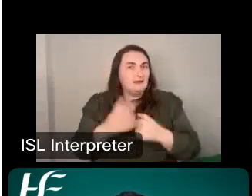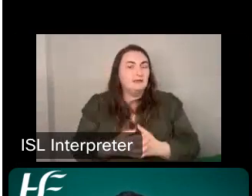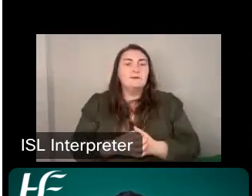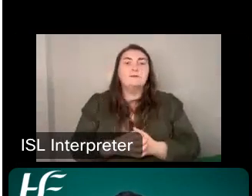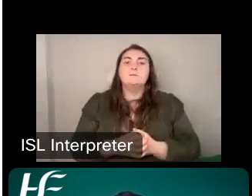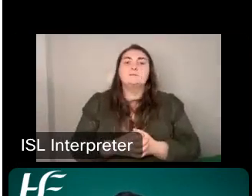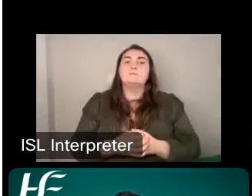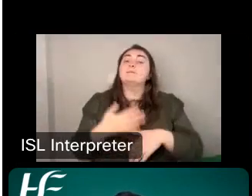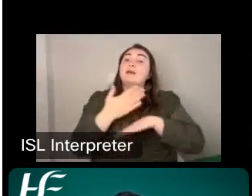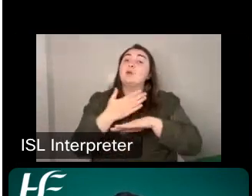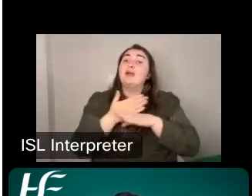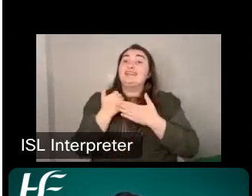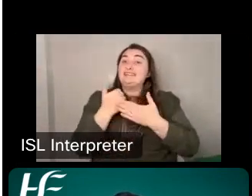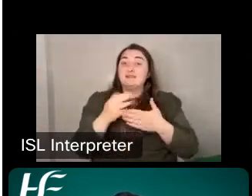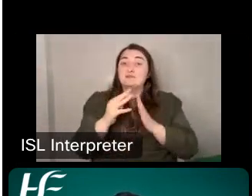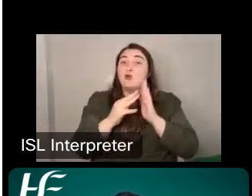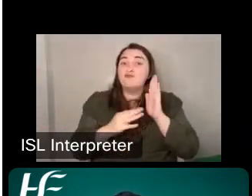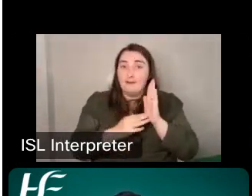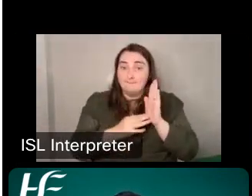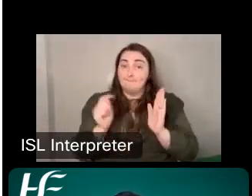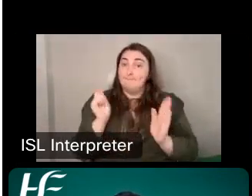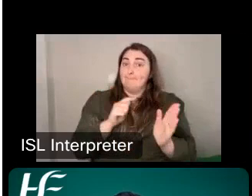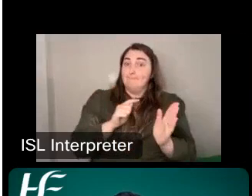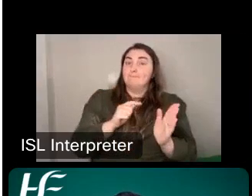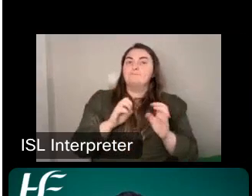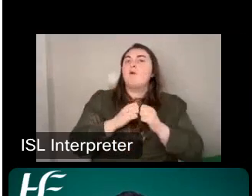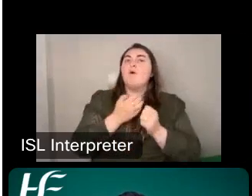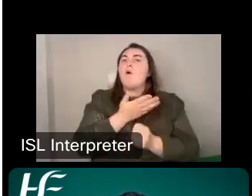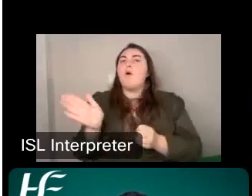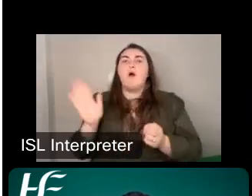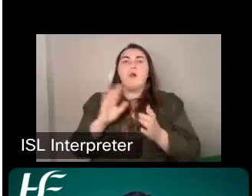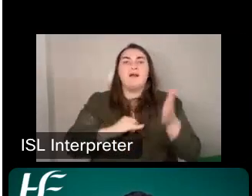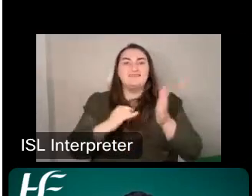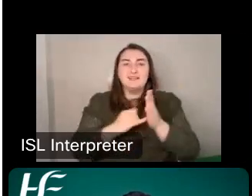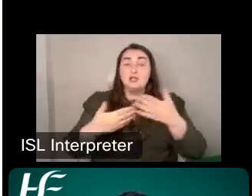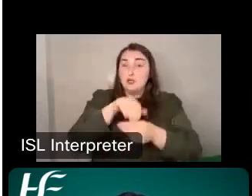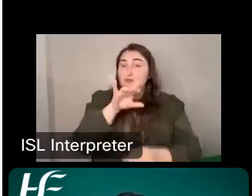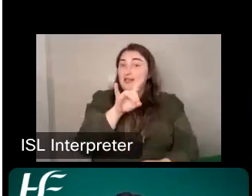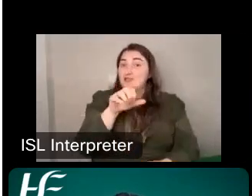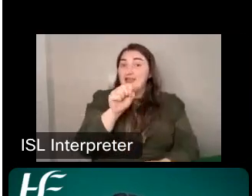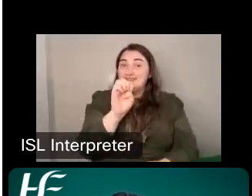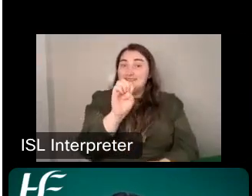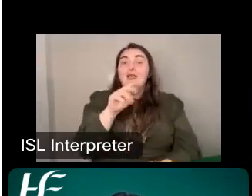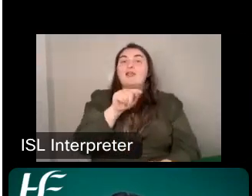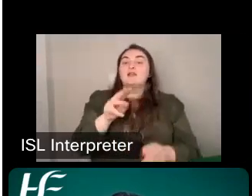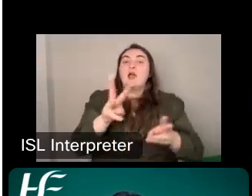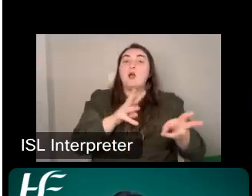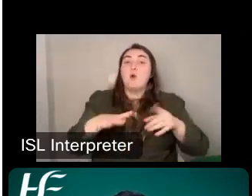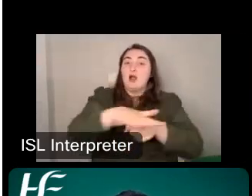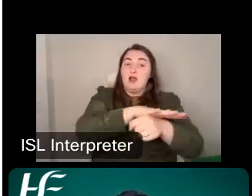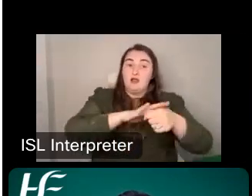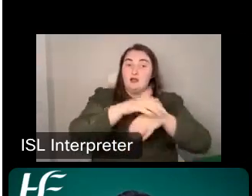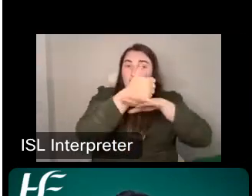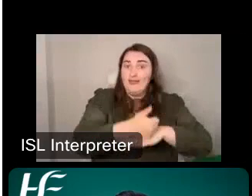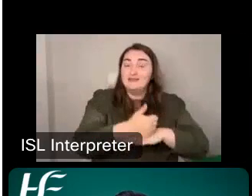The employee assistance program is in every organization, including our HSE, is a work-based support service